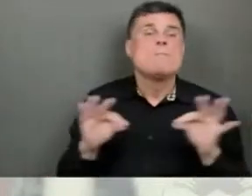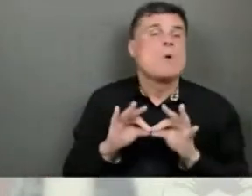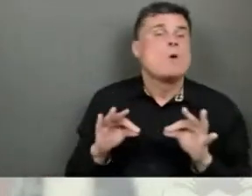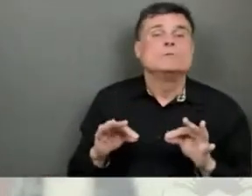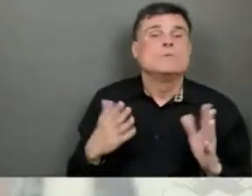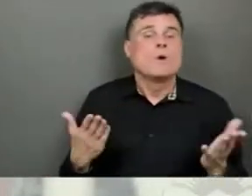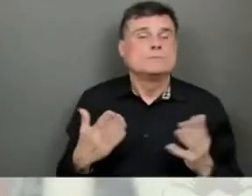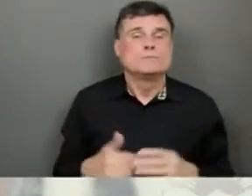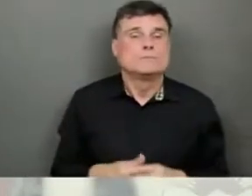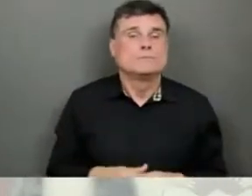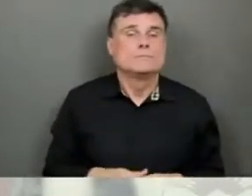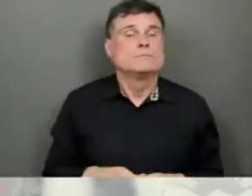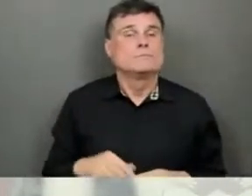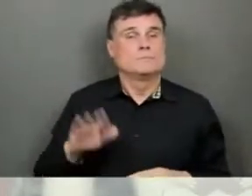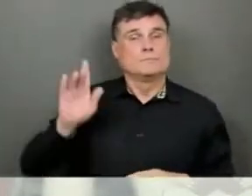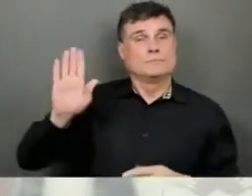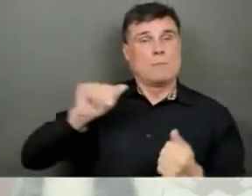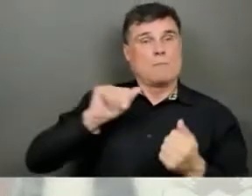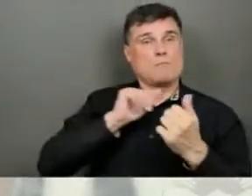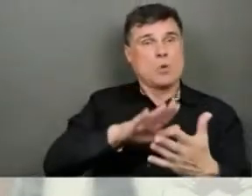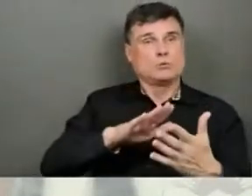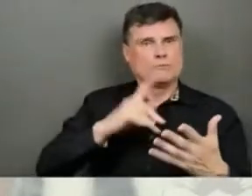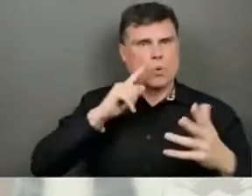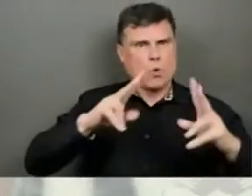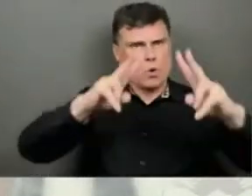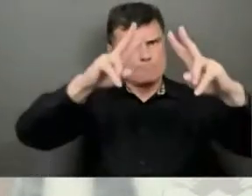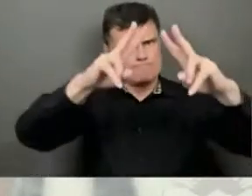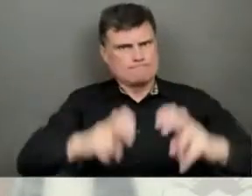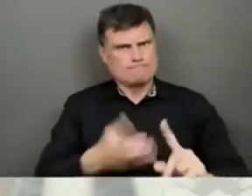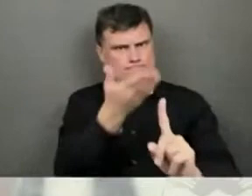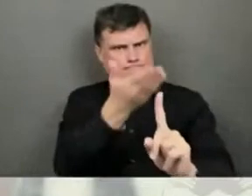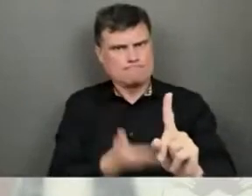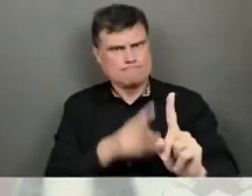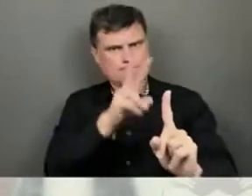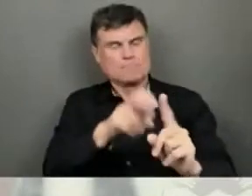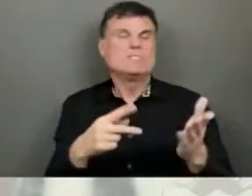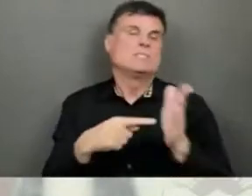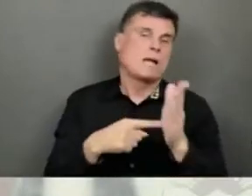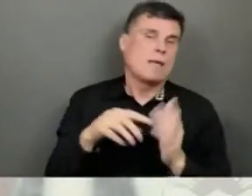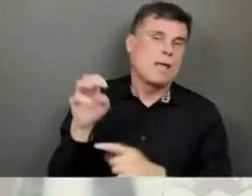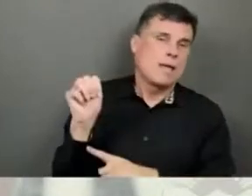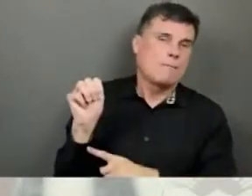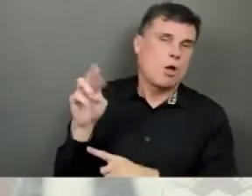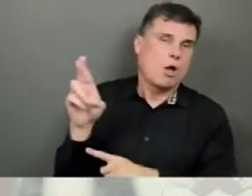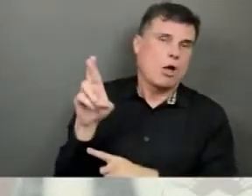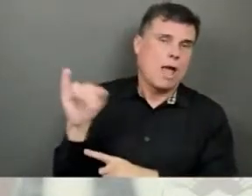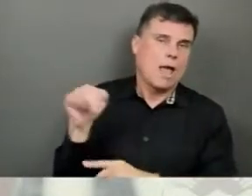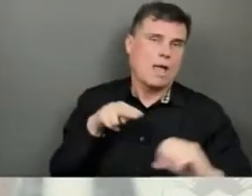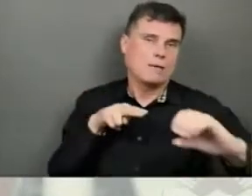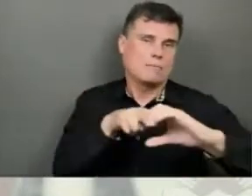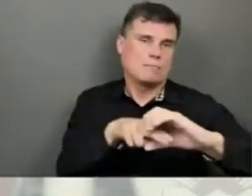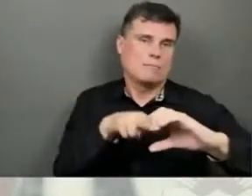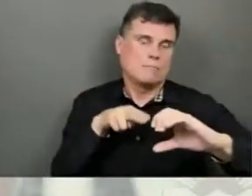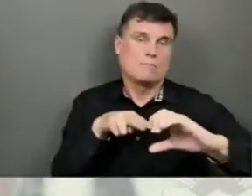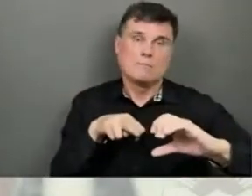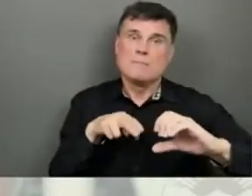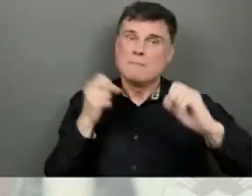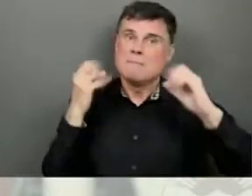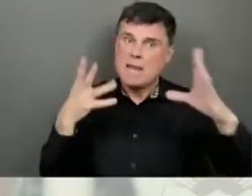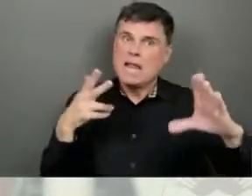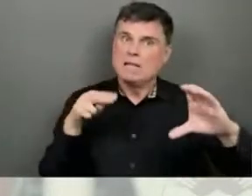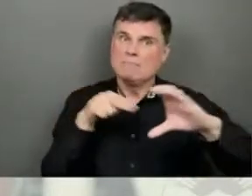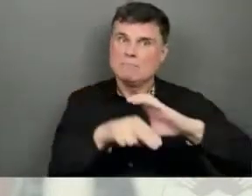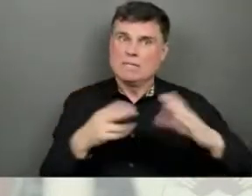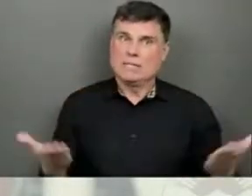the 16-17 fiscal year, we did 174,000 MRI exams in BC. What that meant was